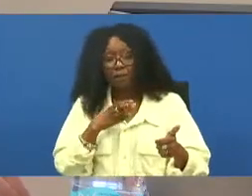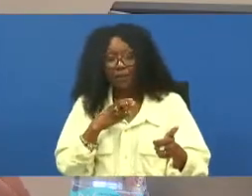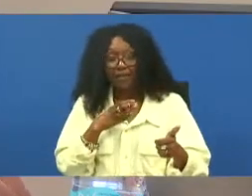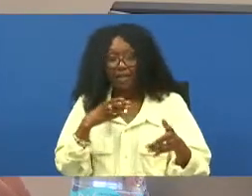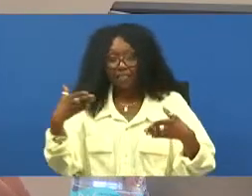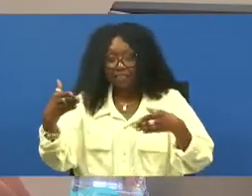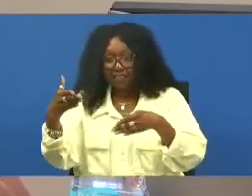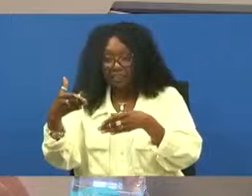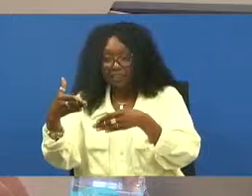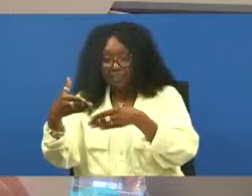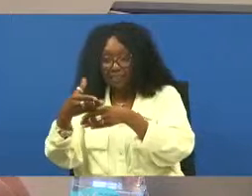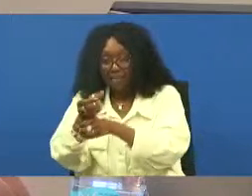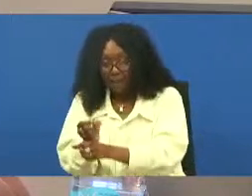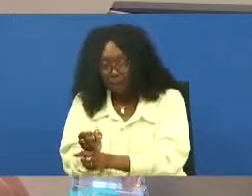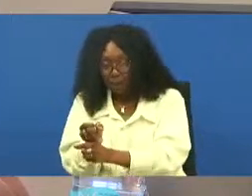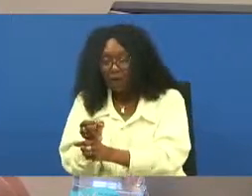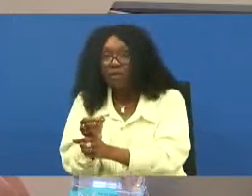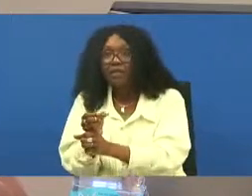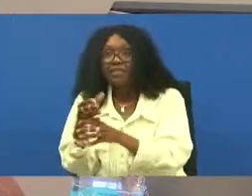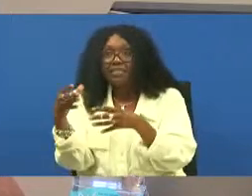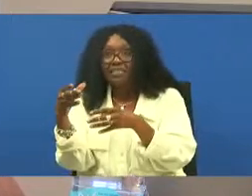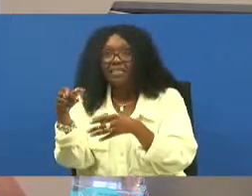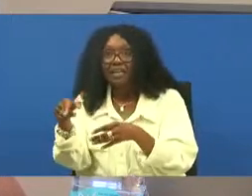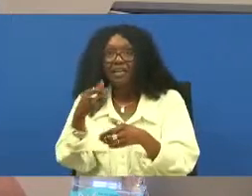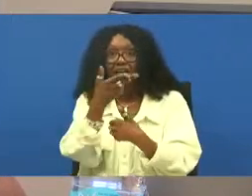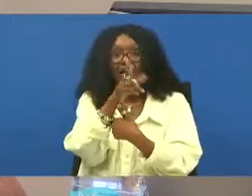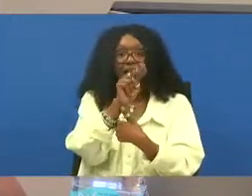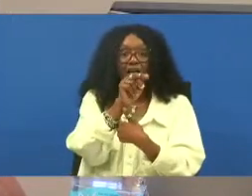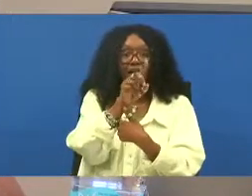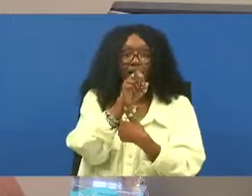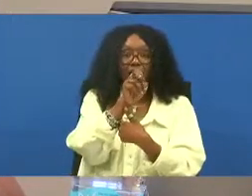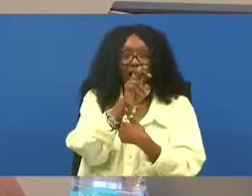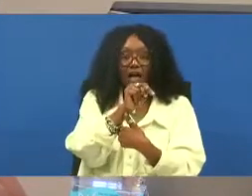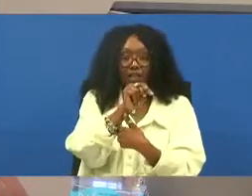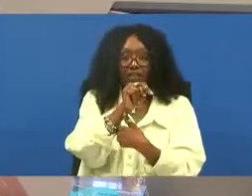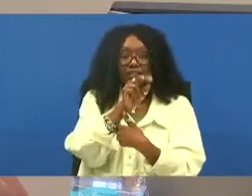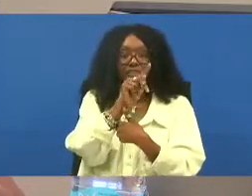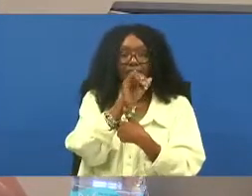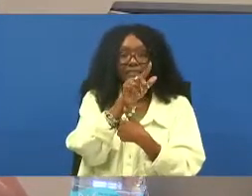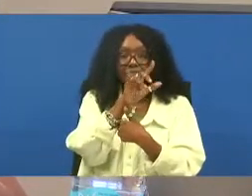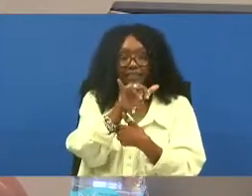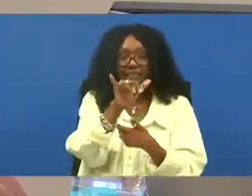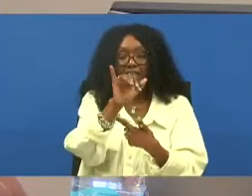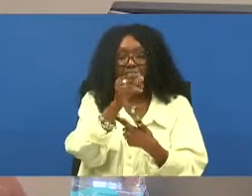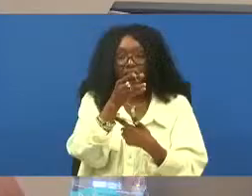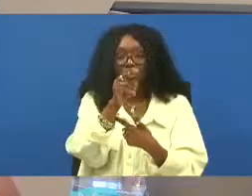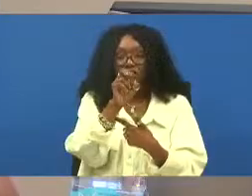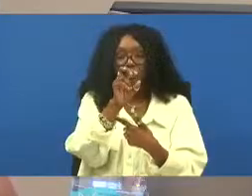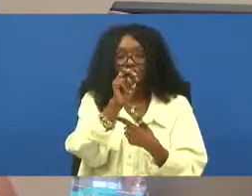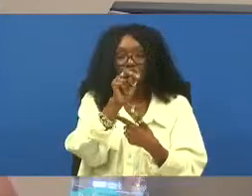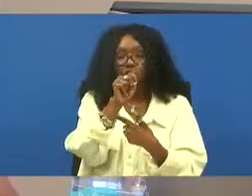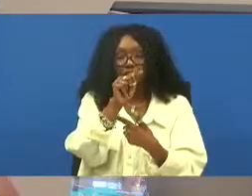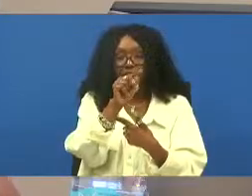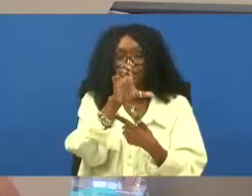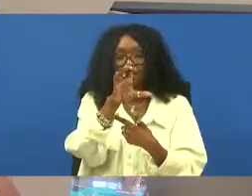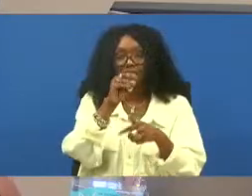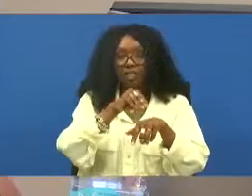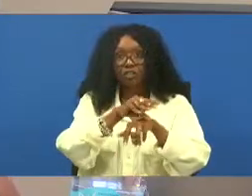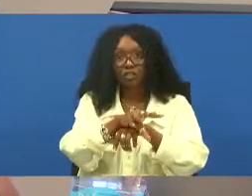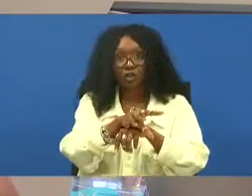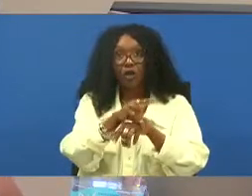following respondents: Baker Tilly, Hunden Partners, and Johnson Consulting. The subcommittee